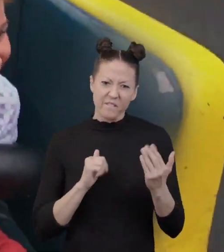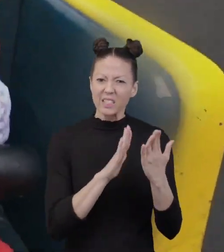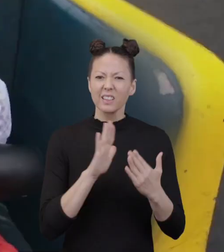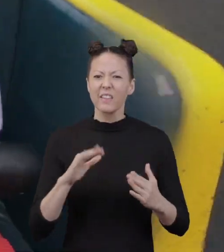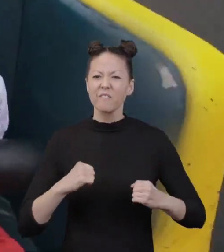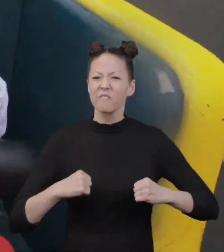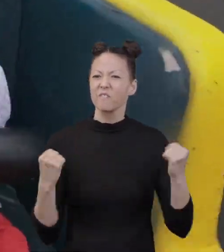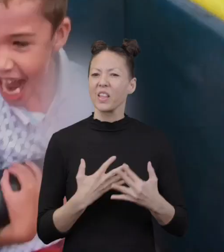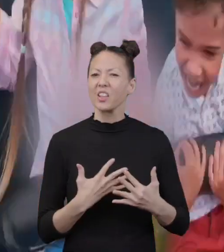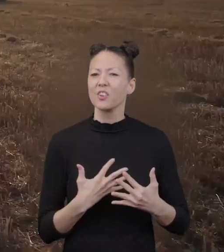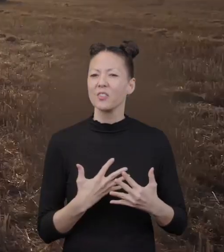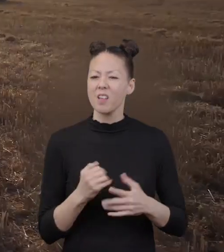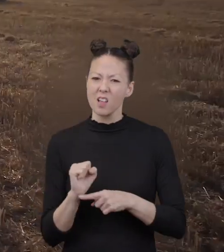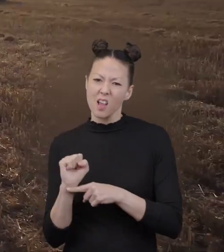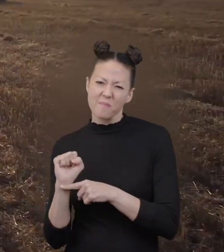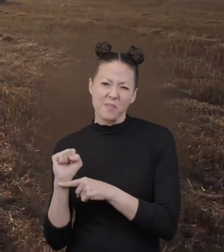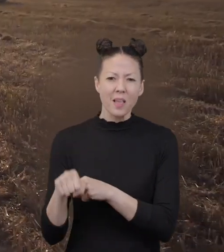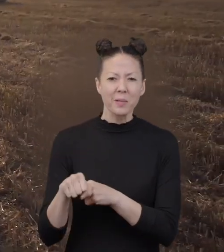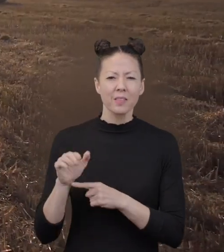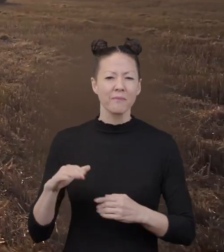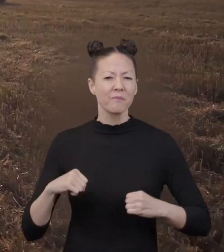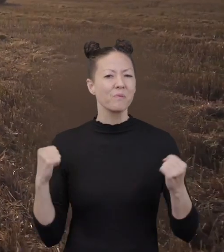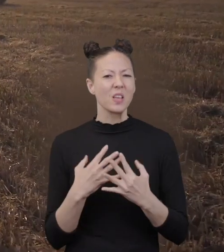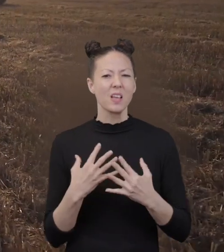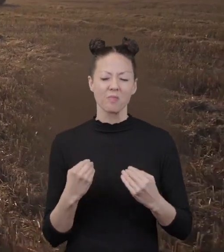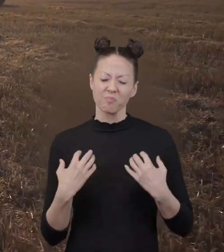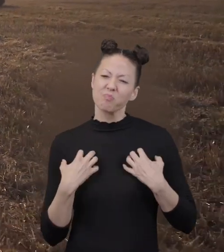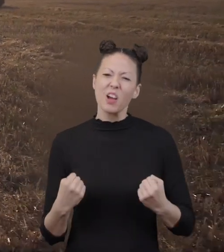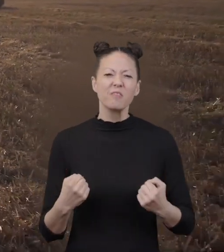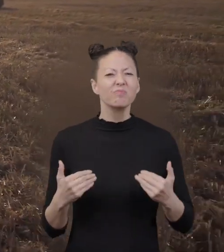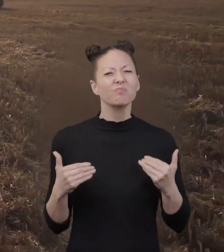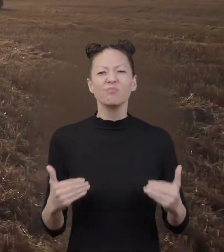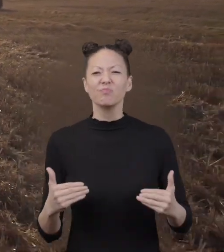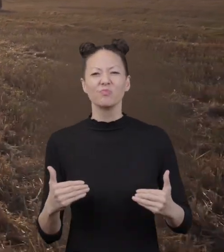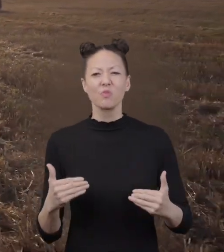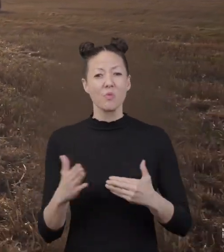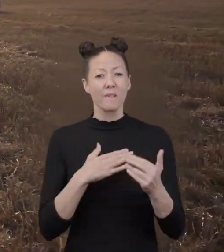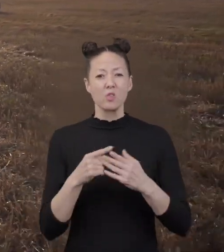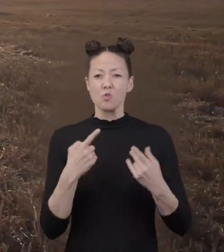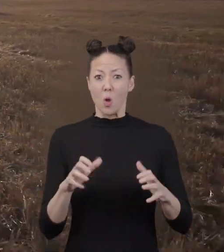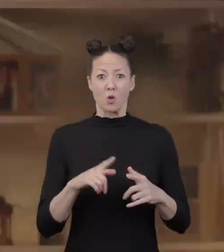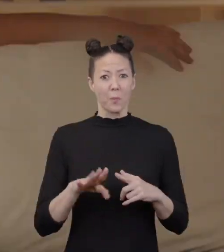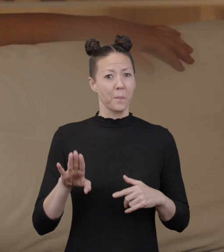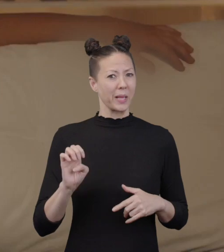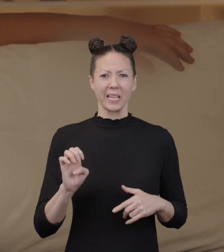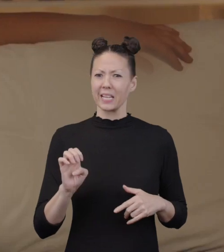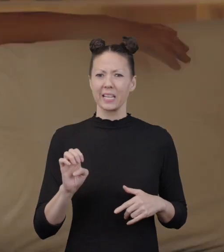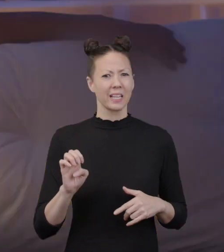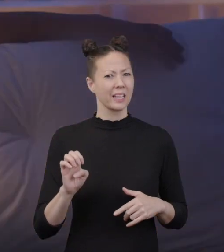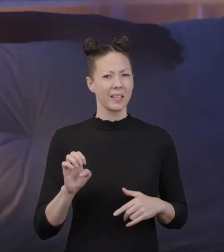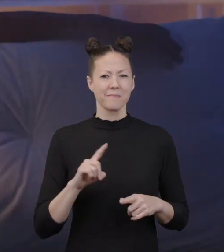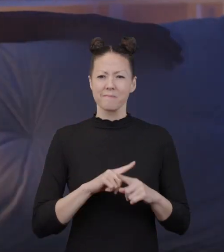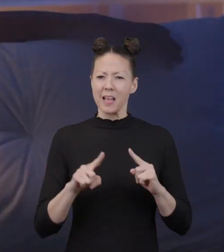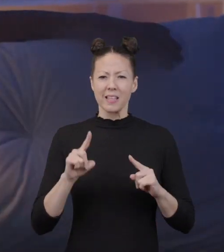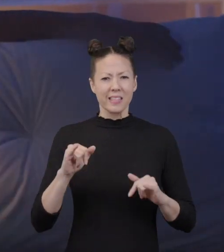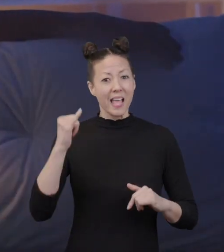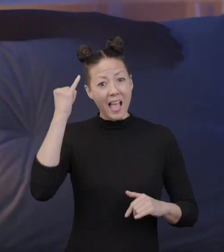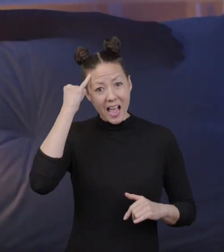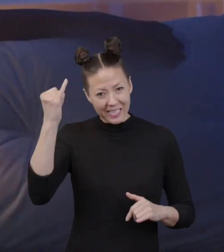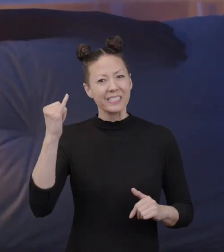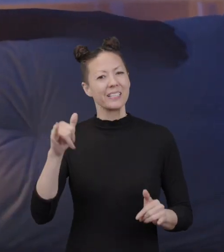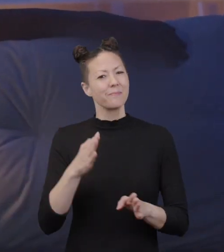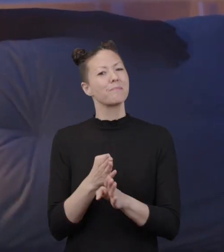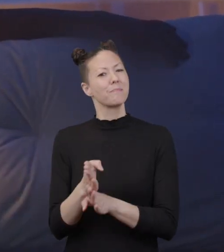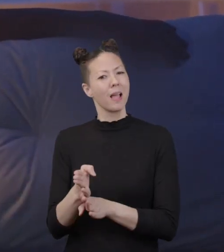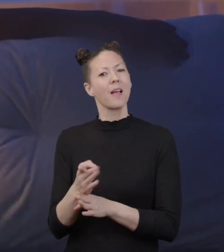fears. Overcoming fear and being brave even when you don't want to be could also be the main idea of